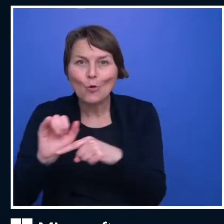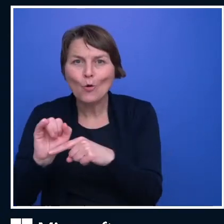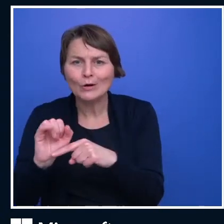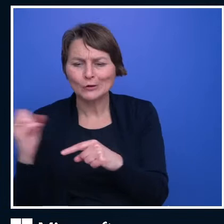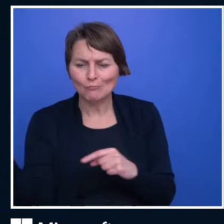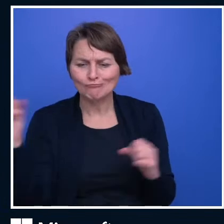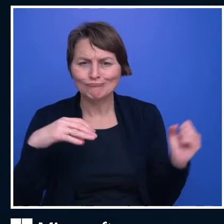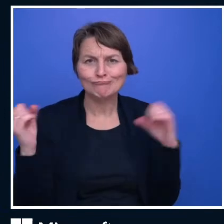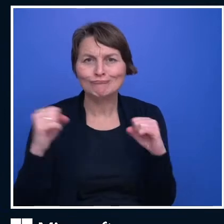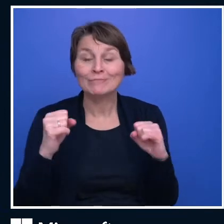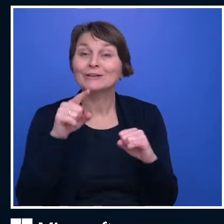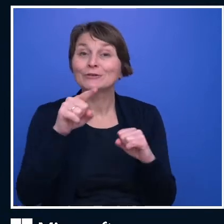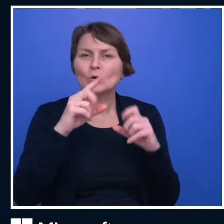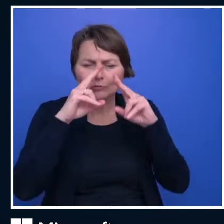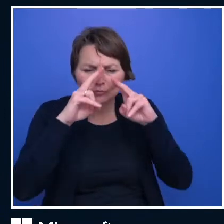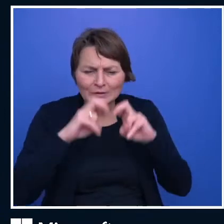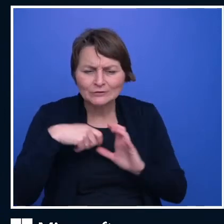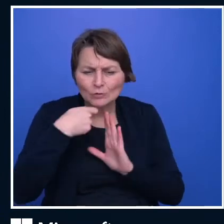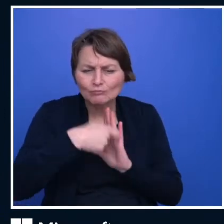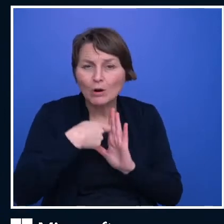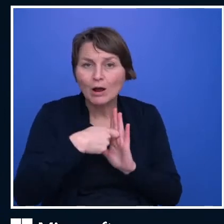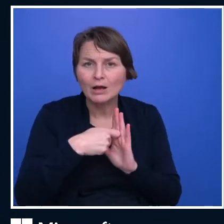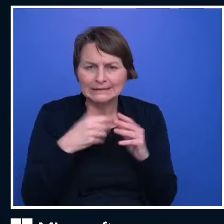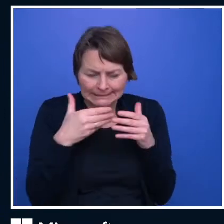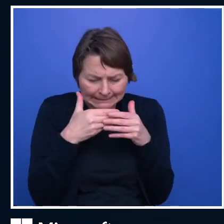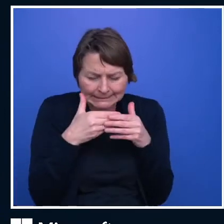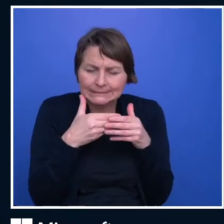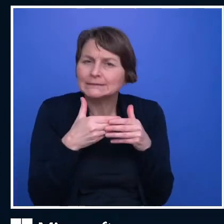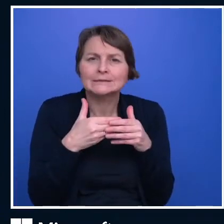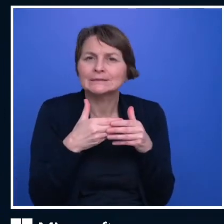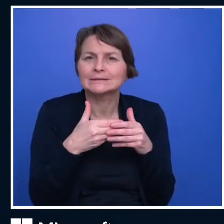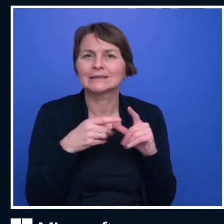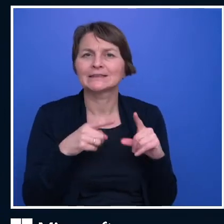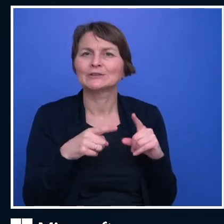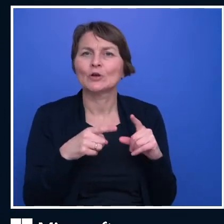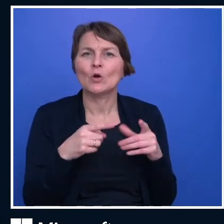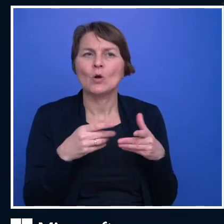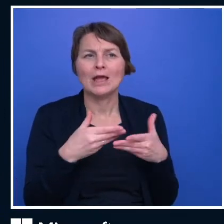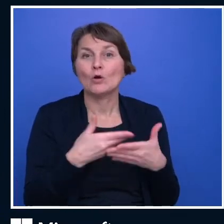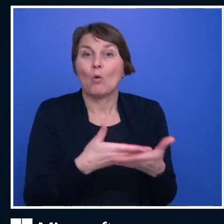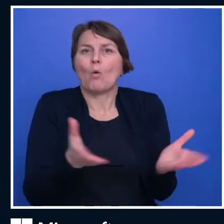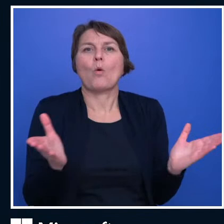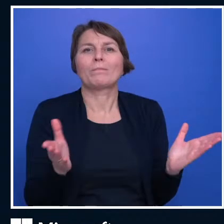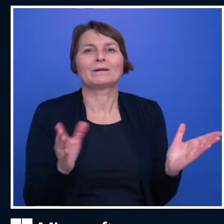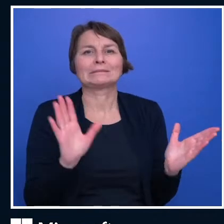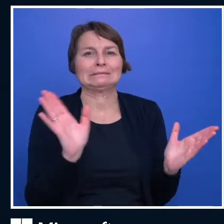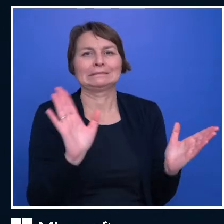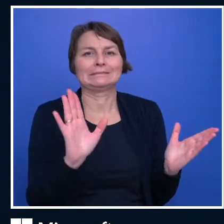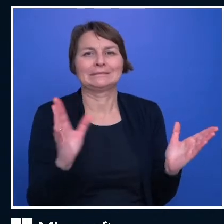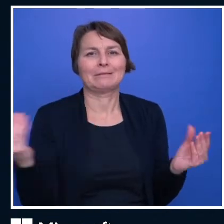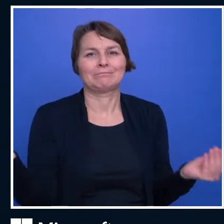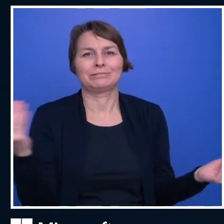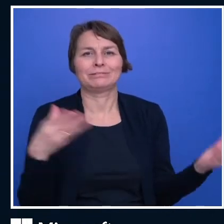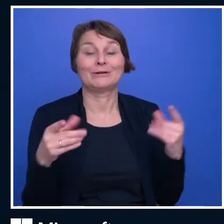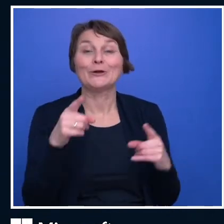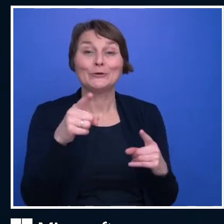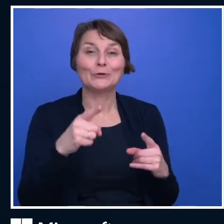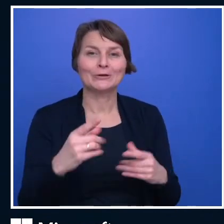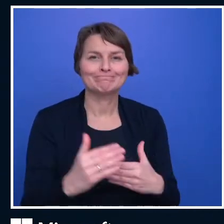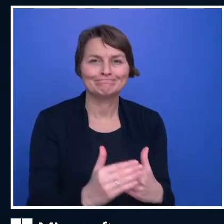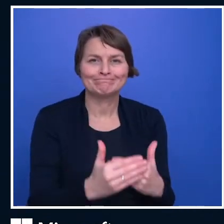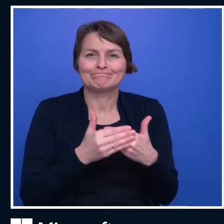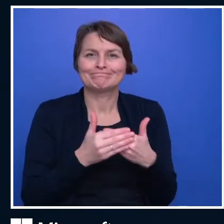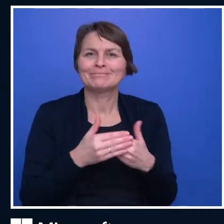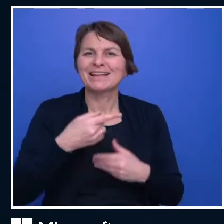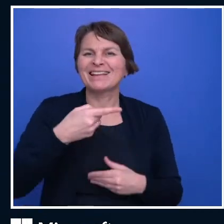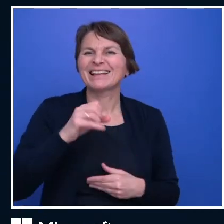you would not particularly want to contribute in an open source environment, when you can use GitHub private repos in that